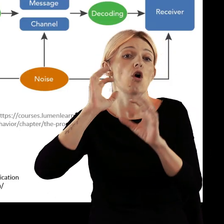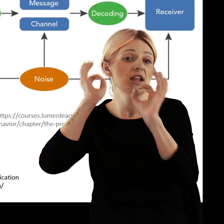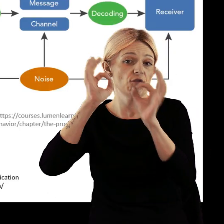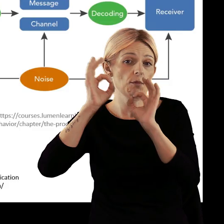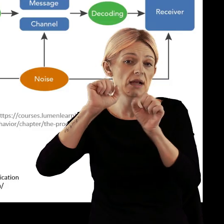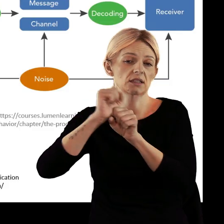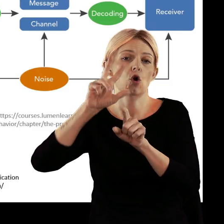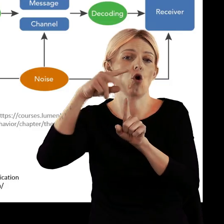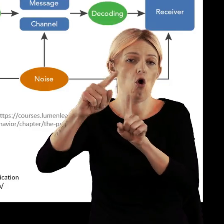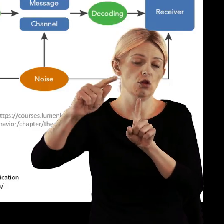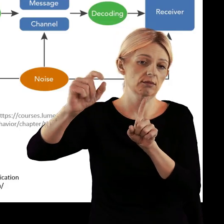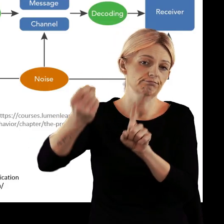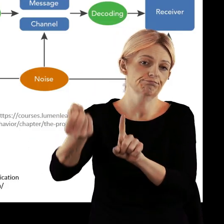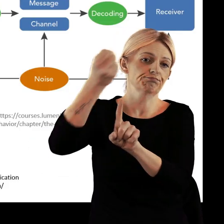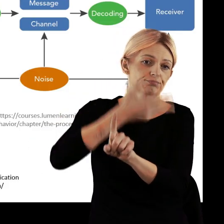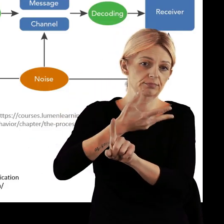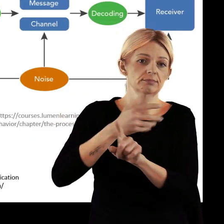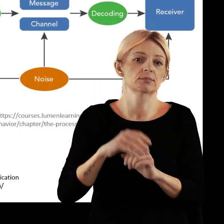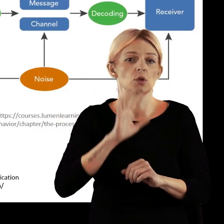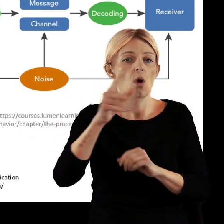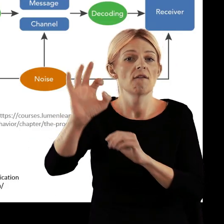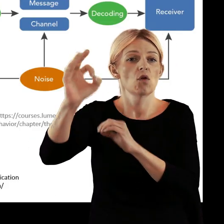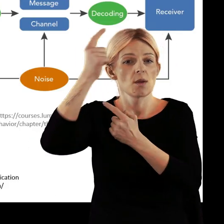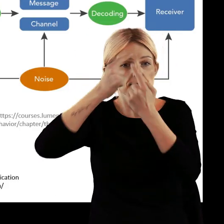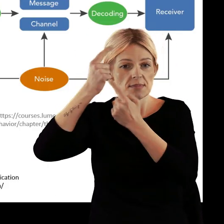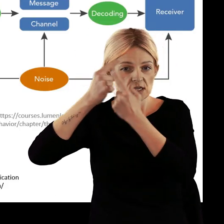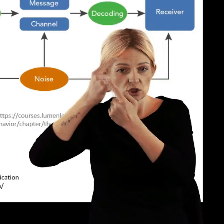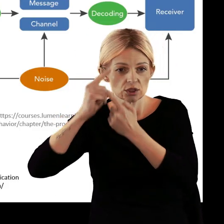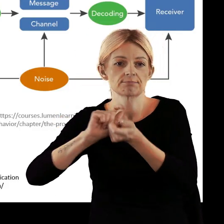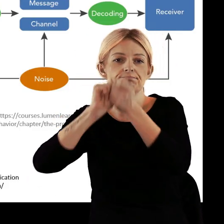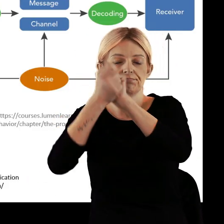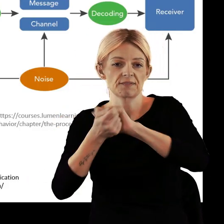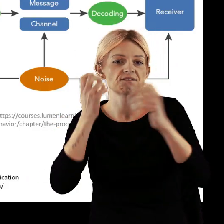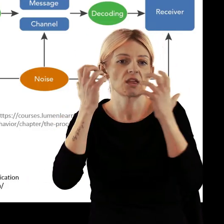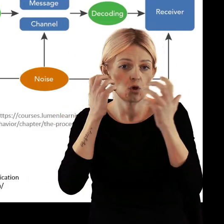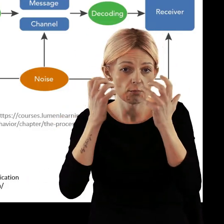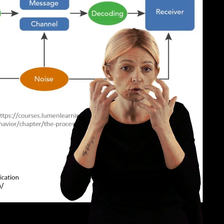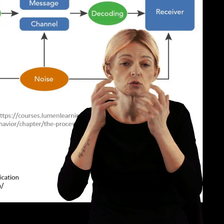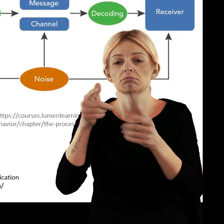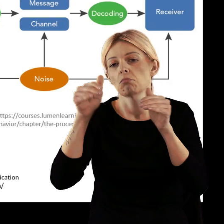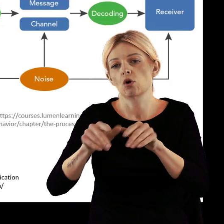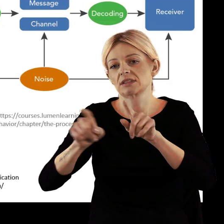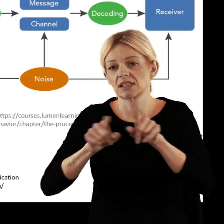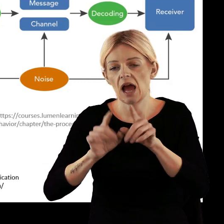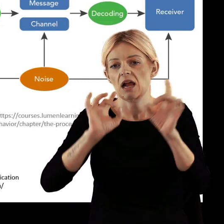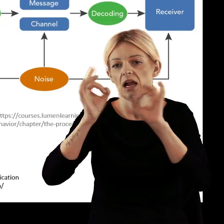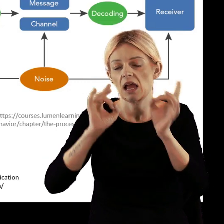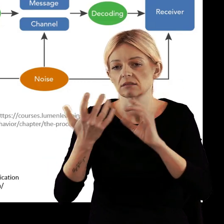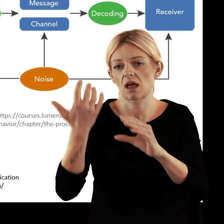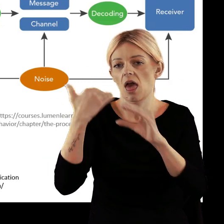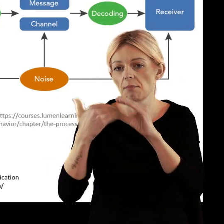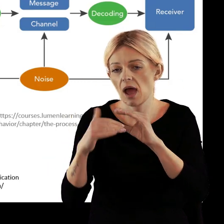converted into a message. The signs, gestures, emails, text messages, or other forms